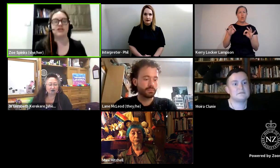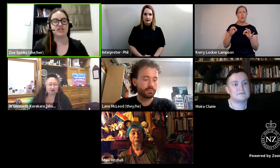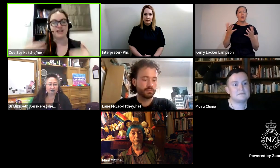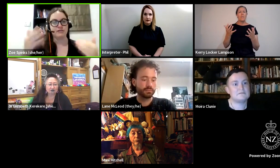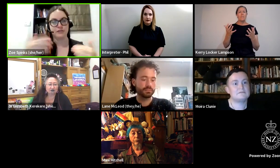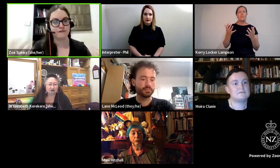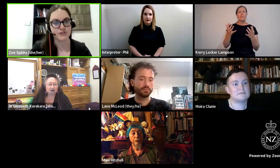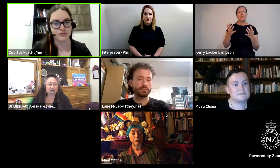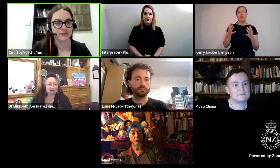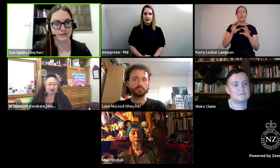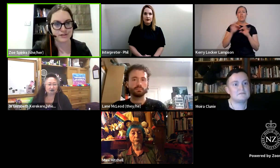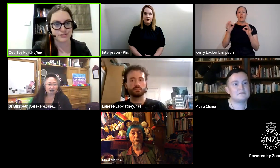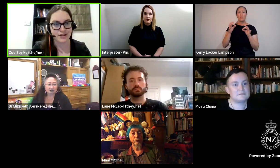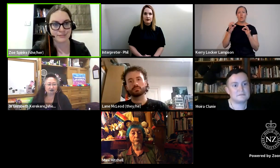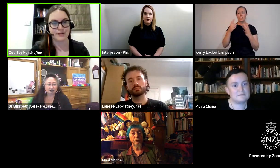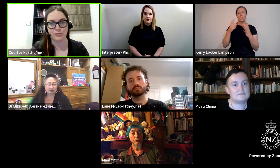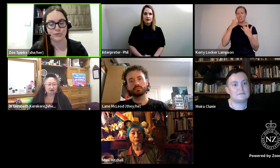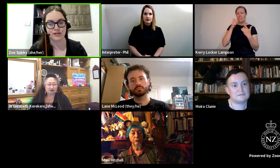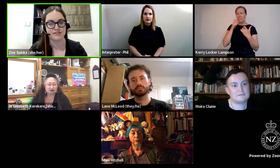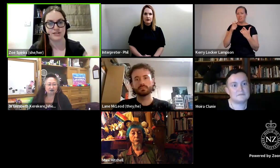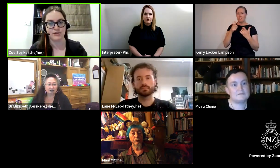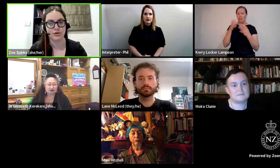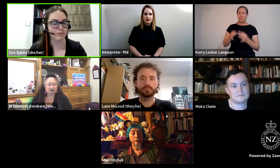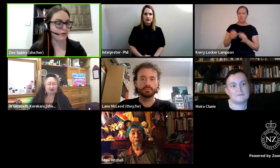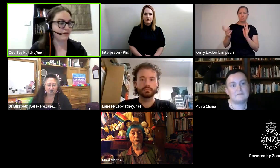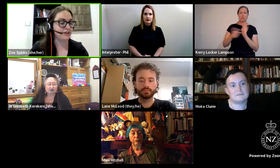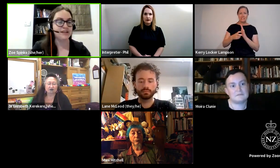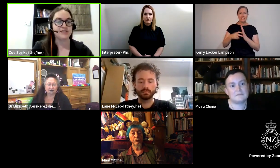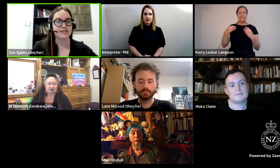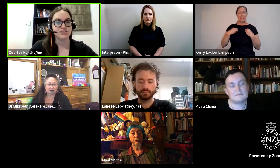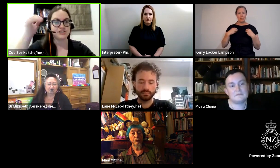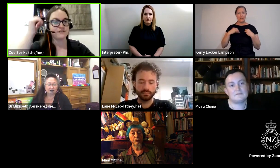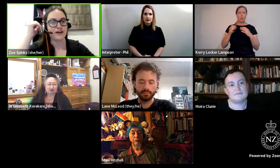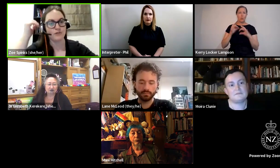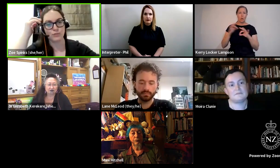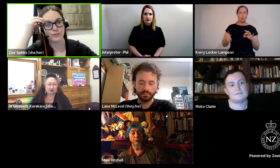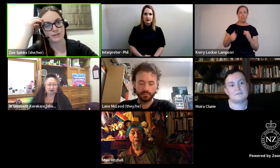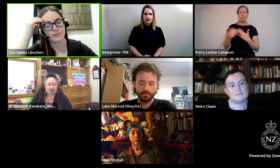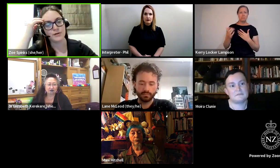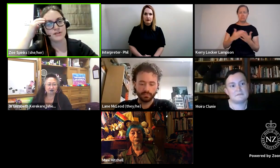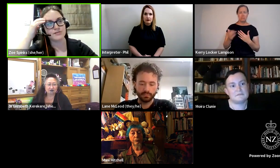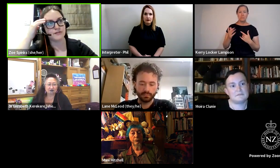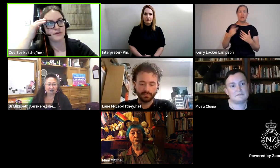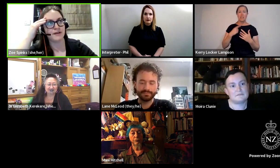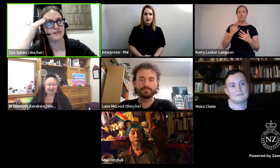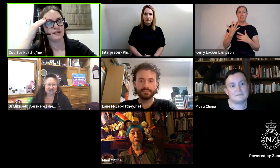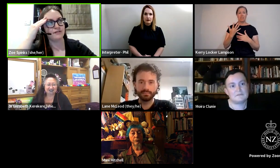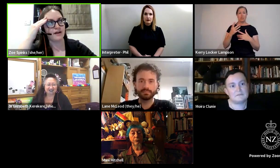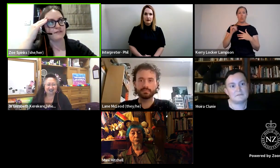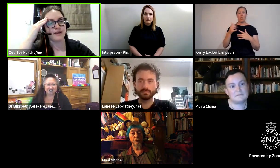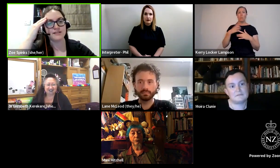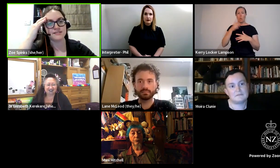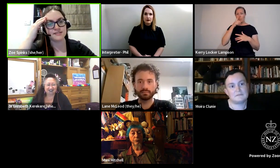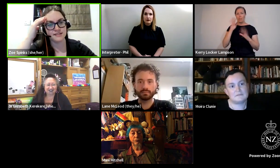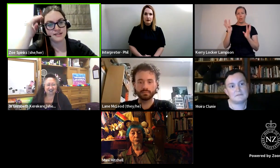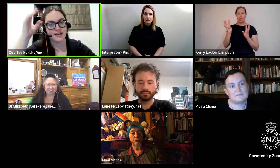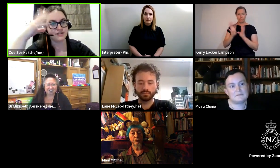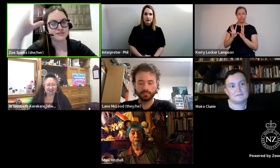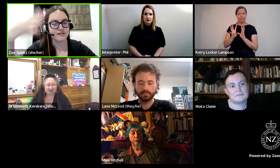official, they're not going to check if you're an official like registered company or organization or nonprofit. It's literally just five or more people. So if you have like five